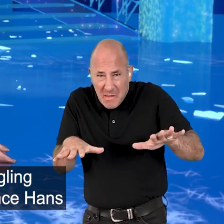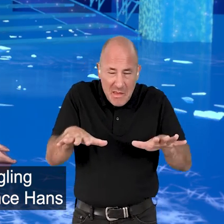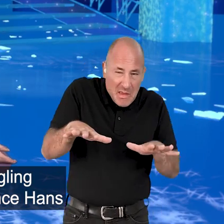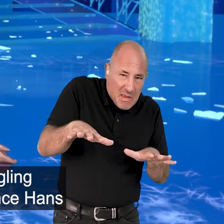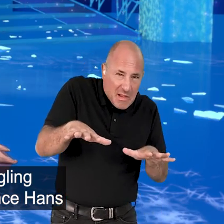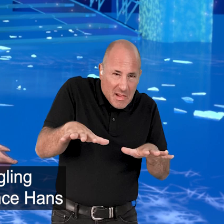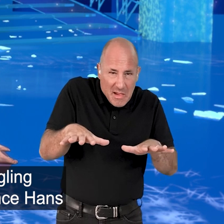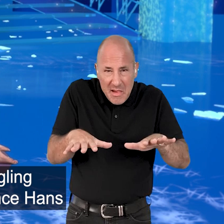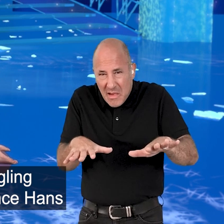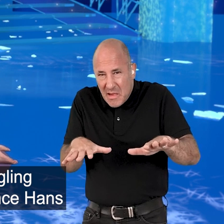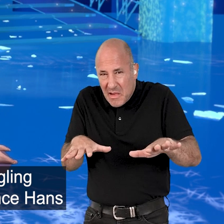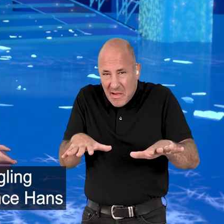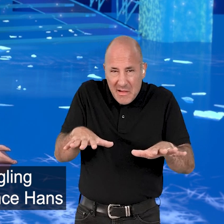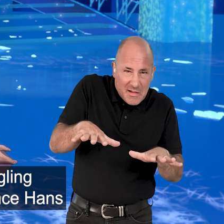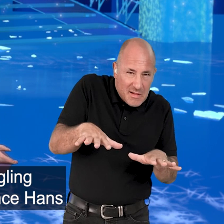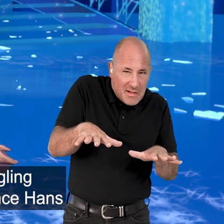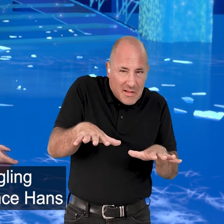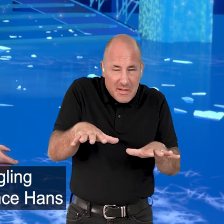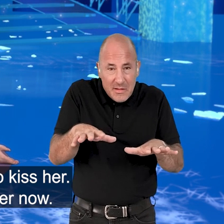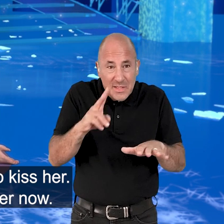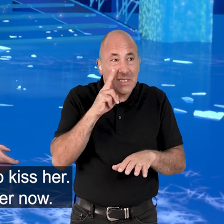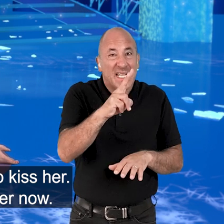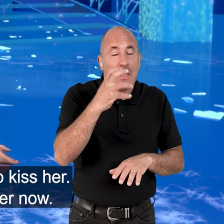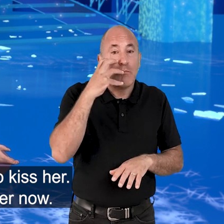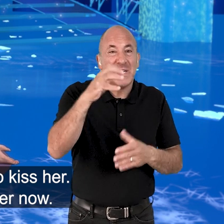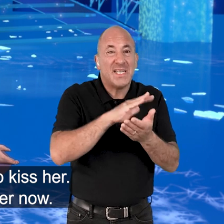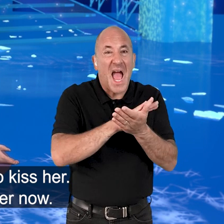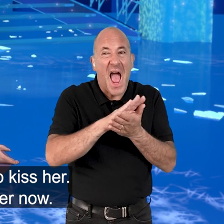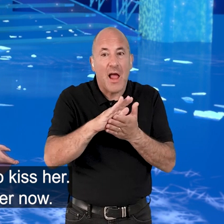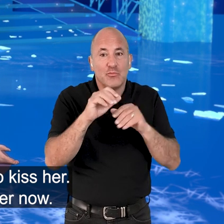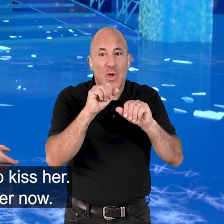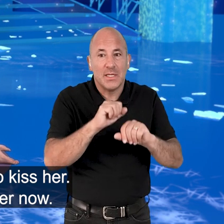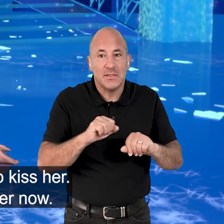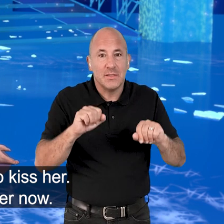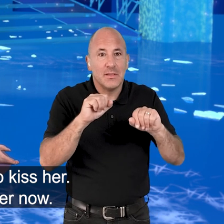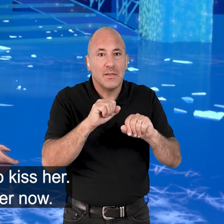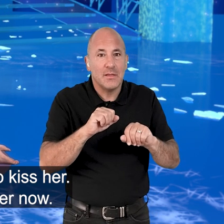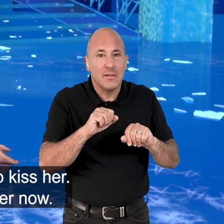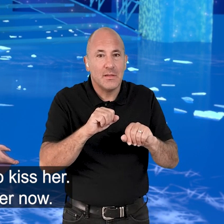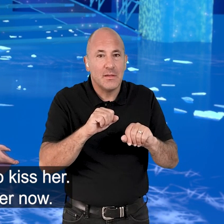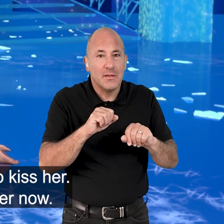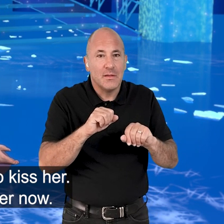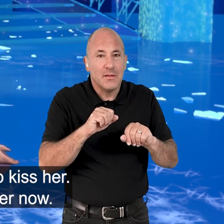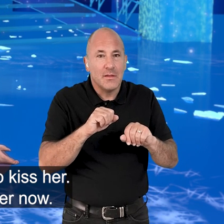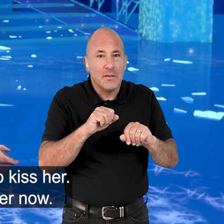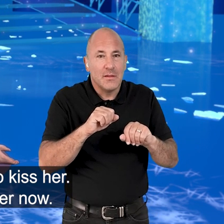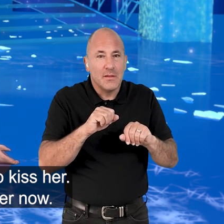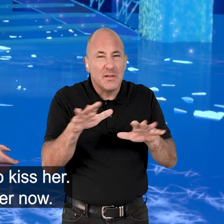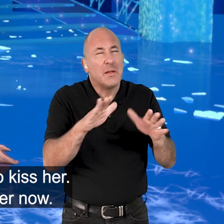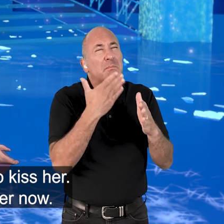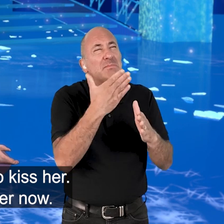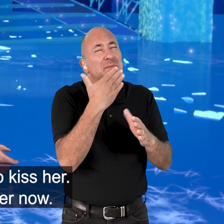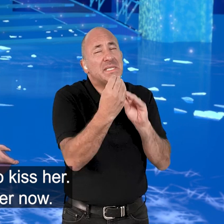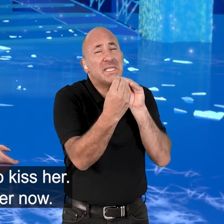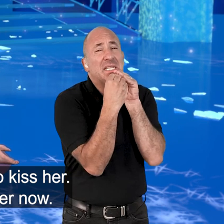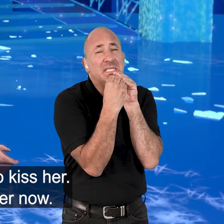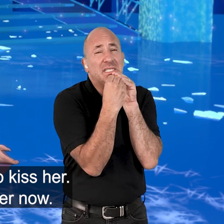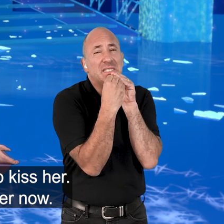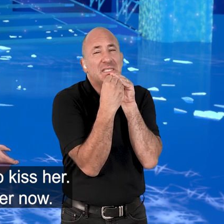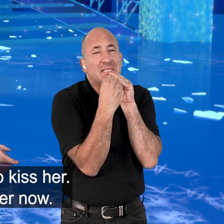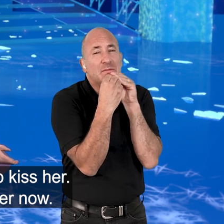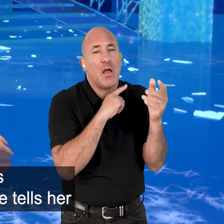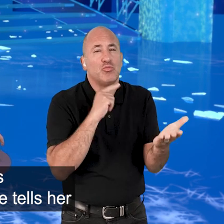wiggling herself into the room where Prince Hans is waiting for her. She begs him to kiss her. That true love's kiss will save